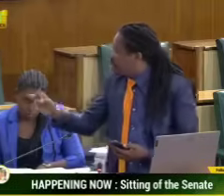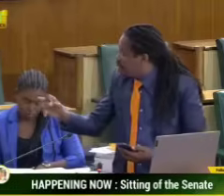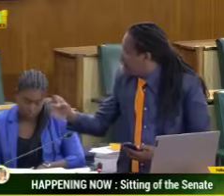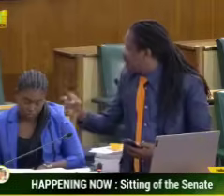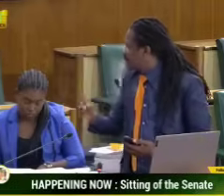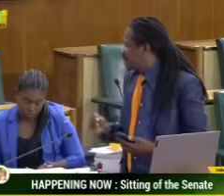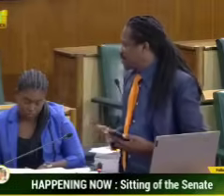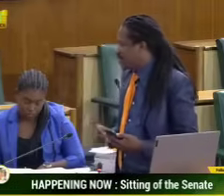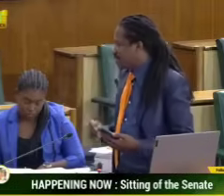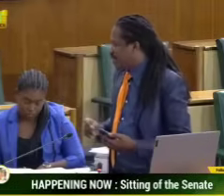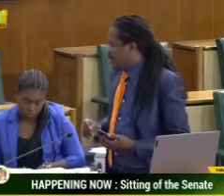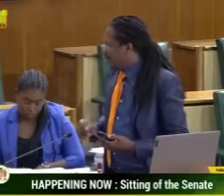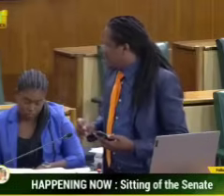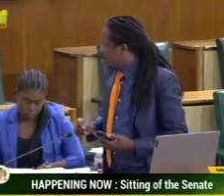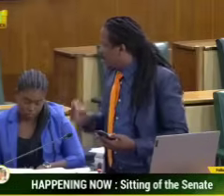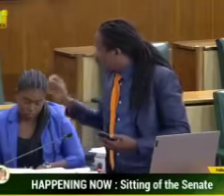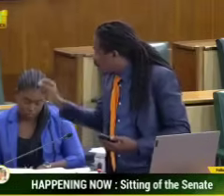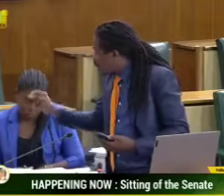in Jamaica.